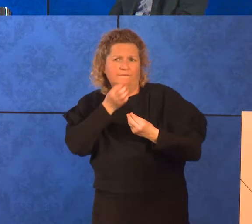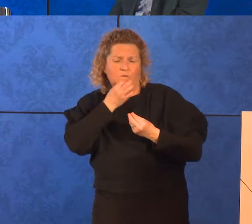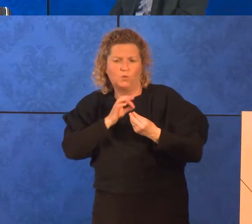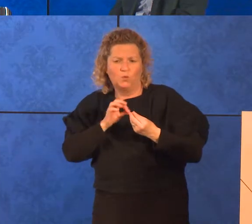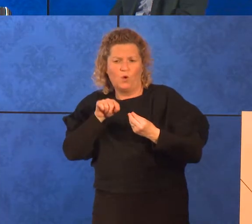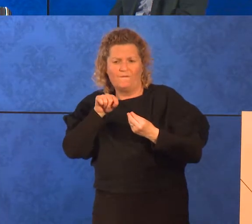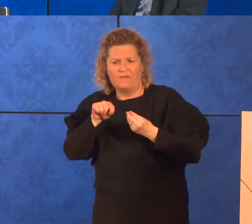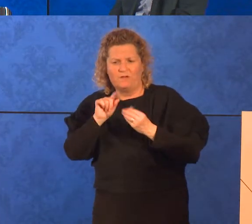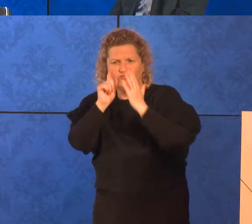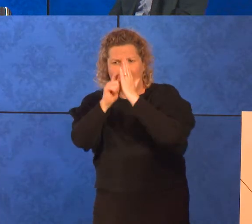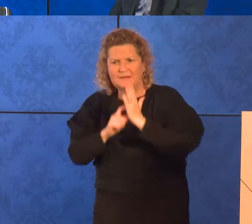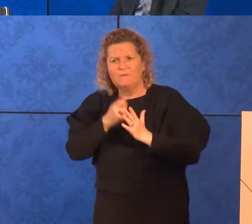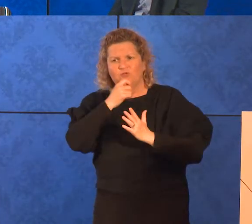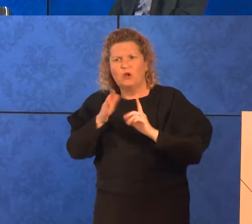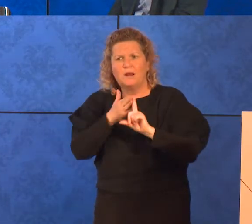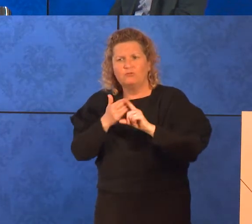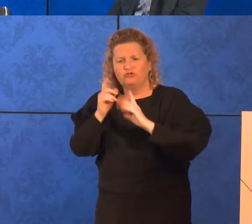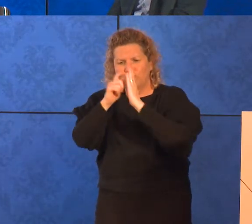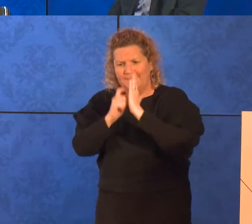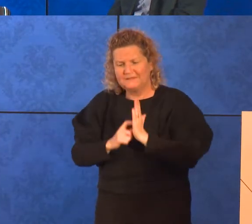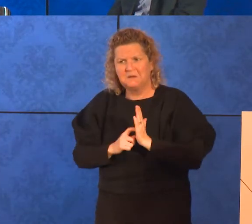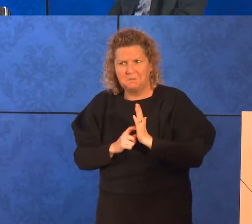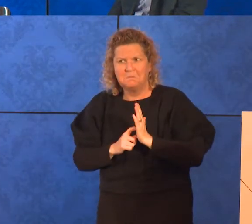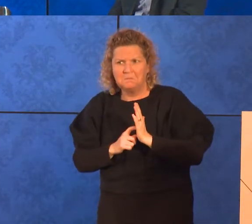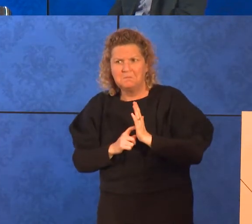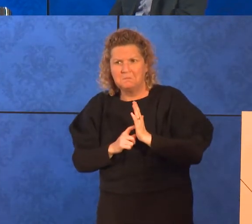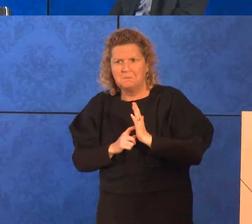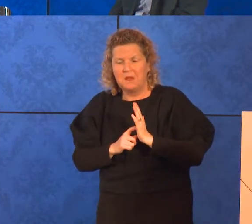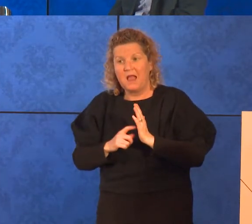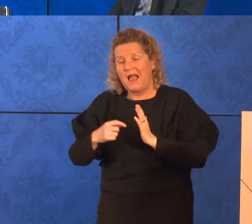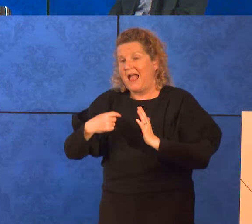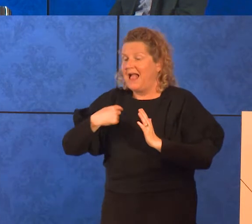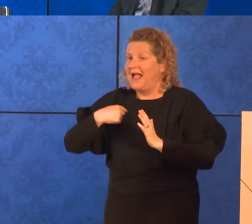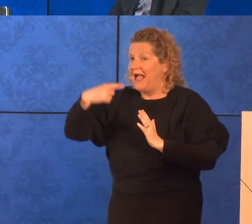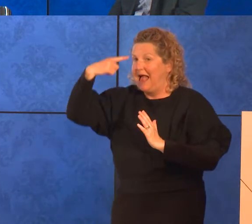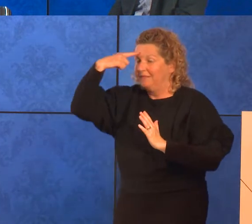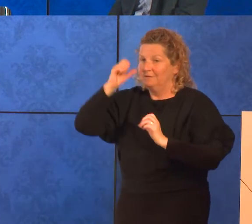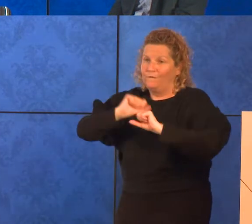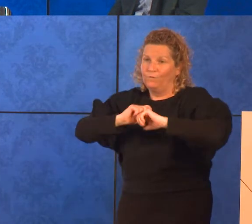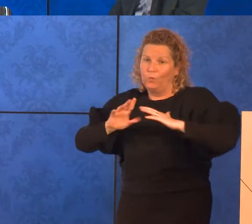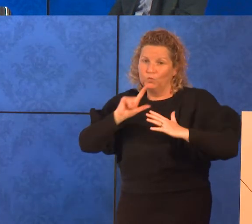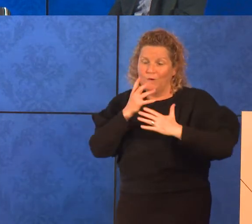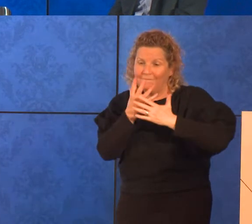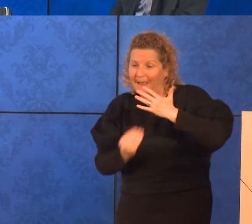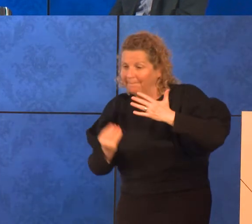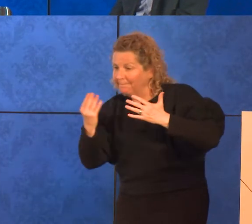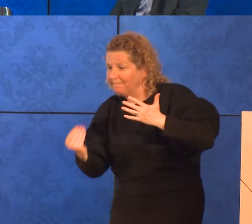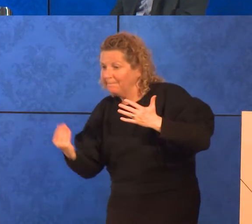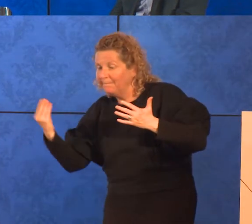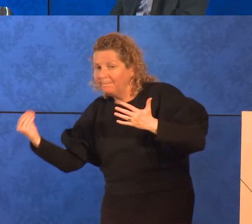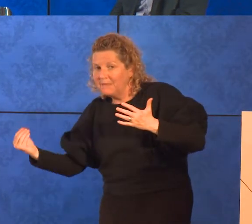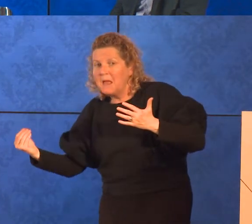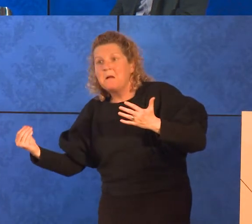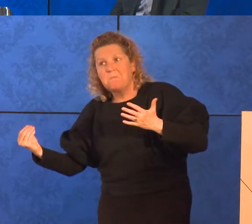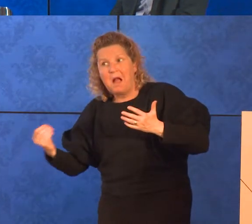Abuse Royal Commission. I mean, that being said, I think inevitably there were some gaps, but I feel like we gave it a